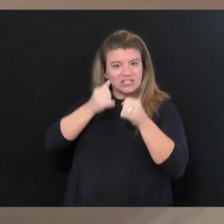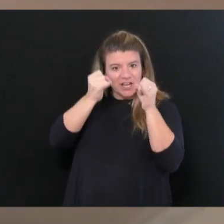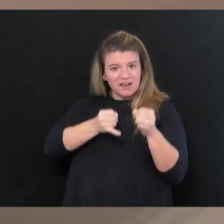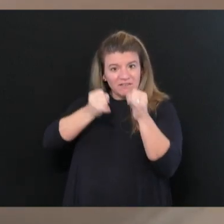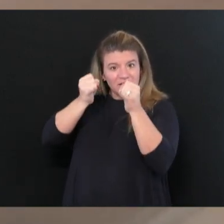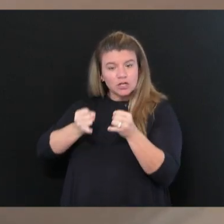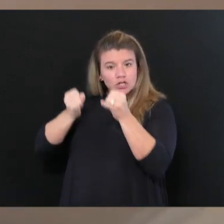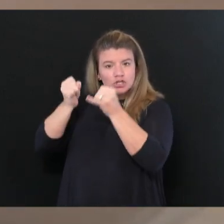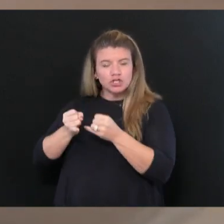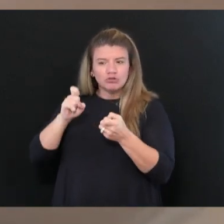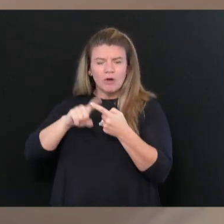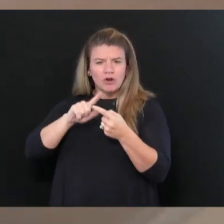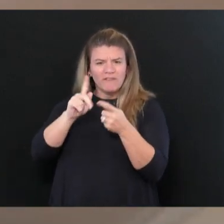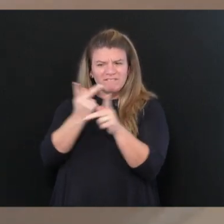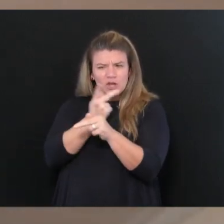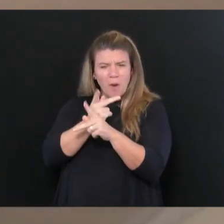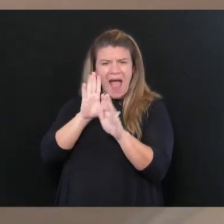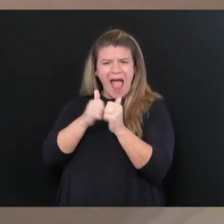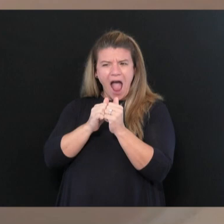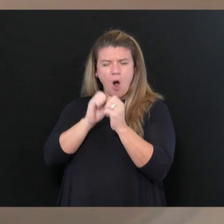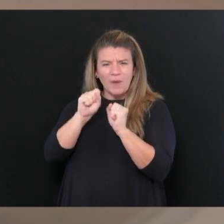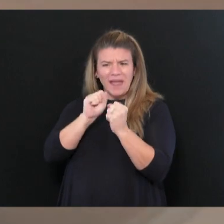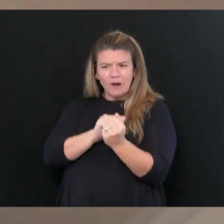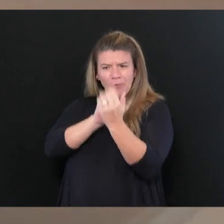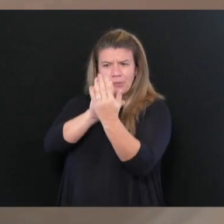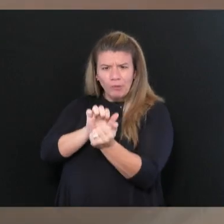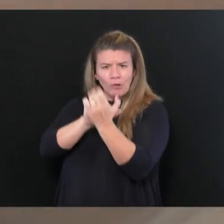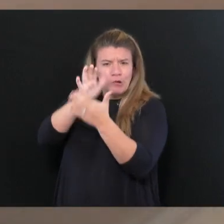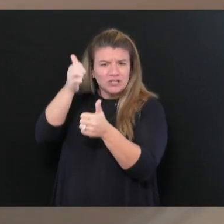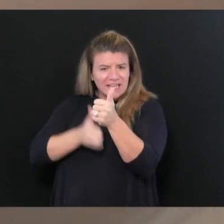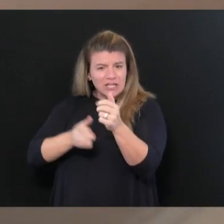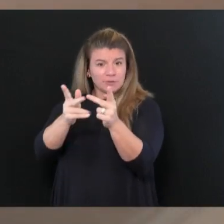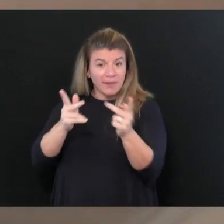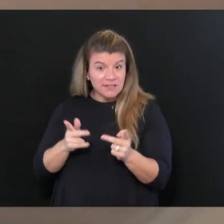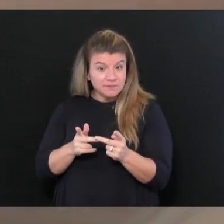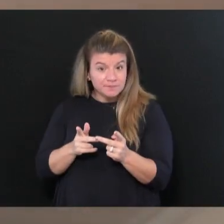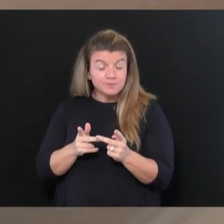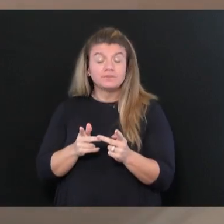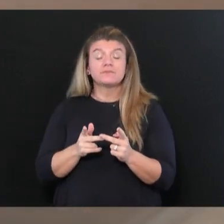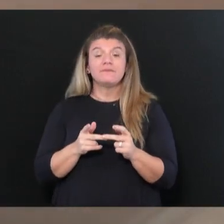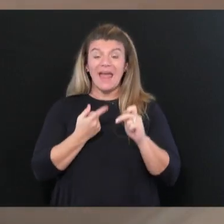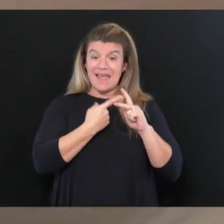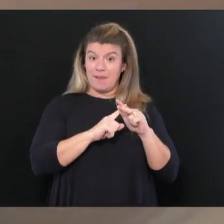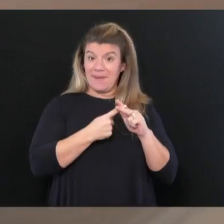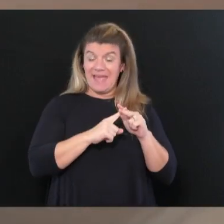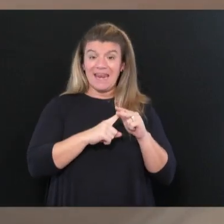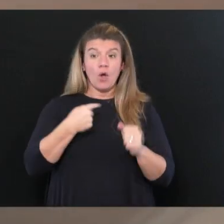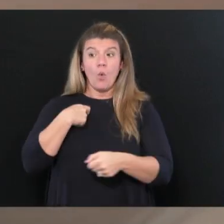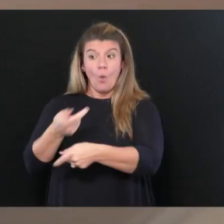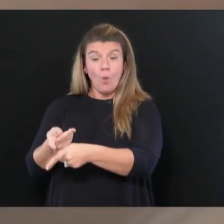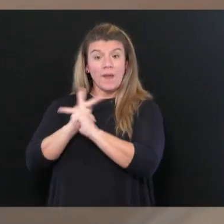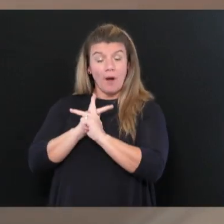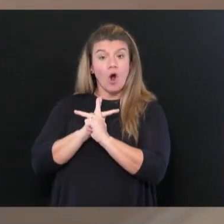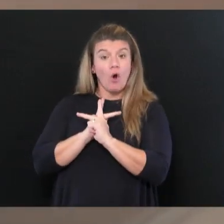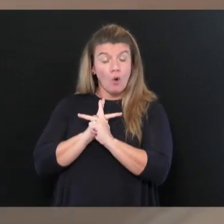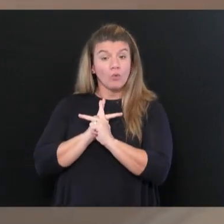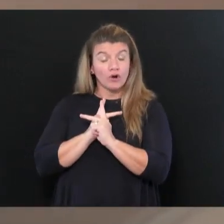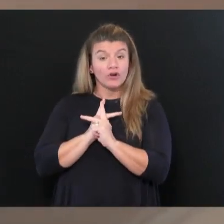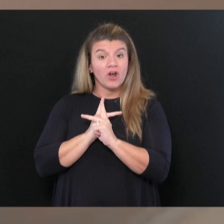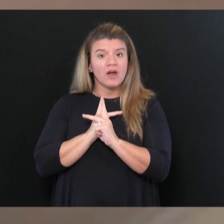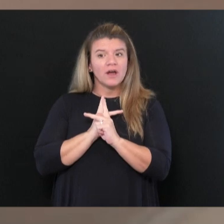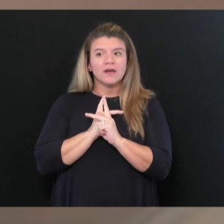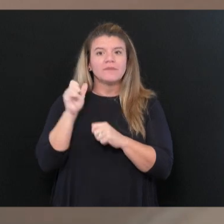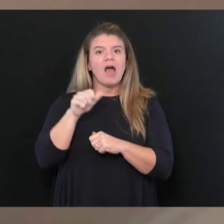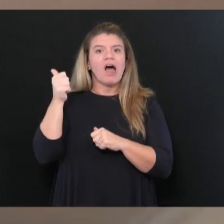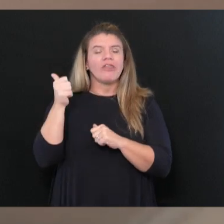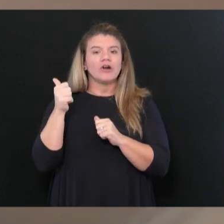target our approaches there. Initially, we did borrow, at least in some ways, from other